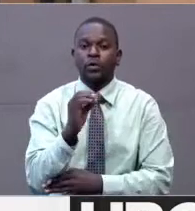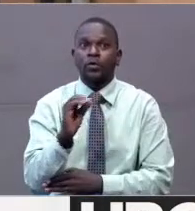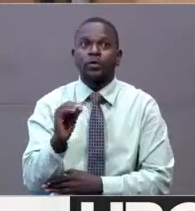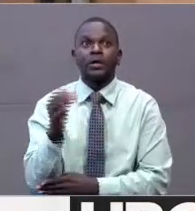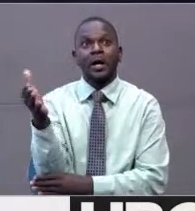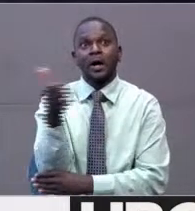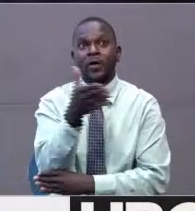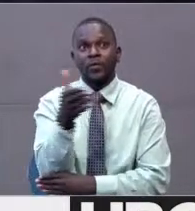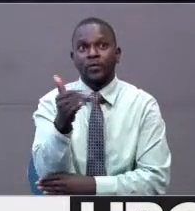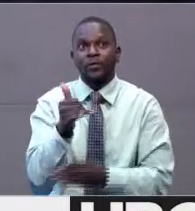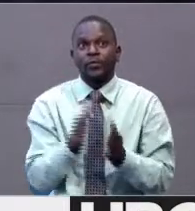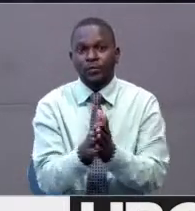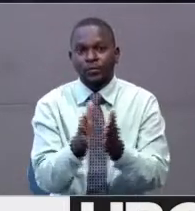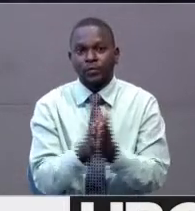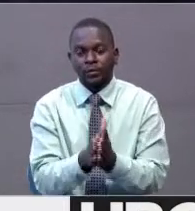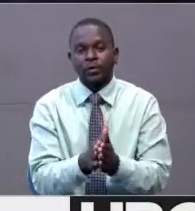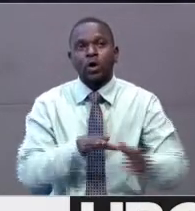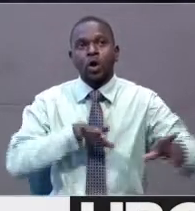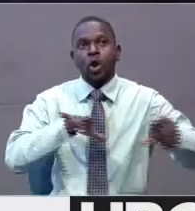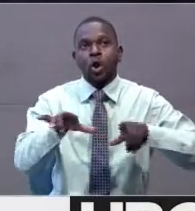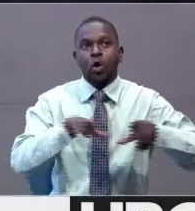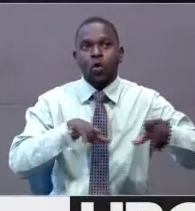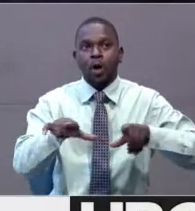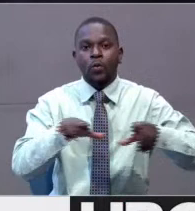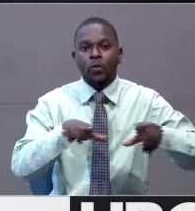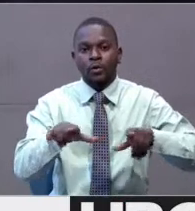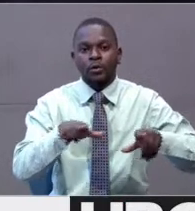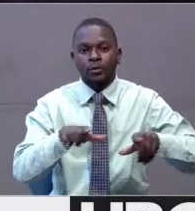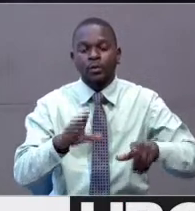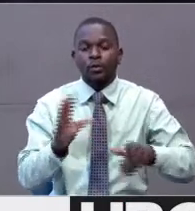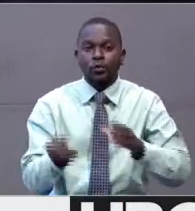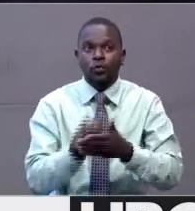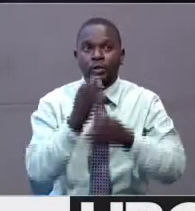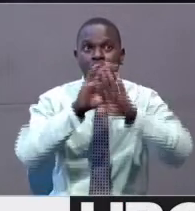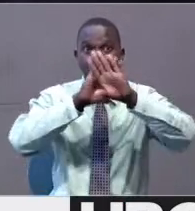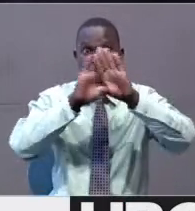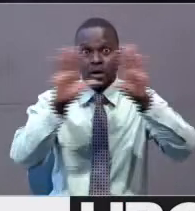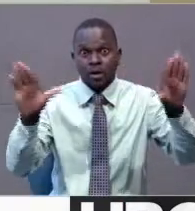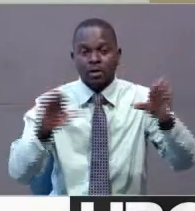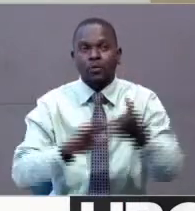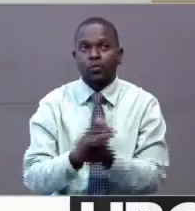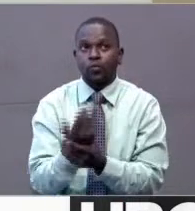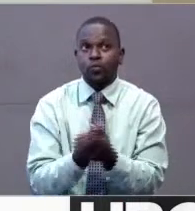and translated hygiene messages into local languages to create awareness